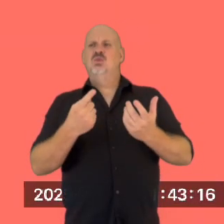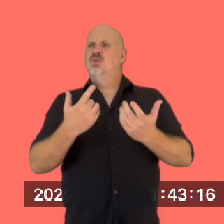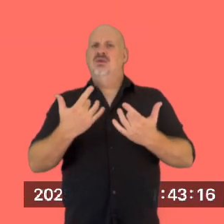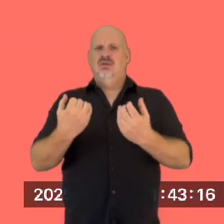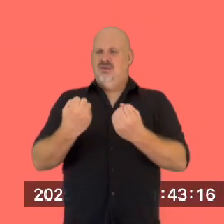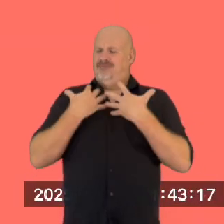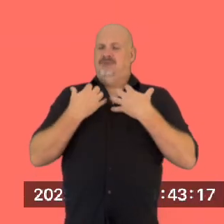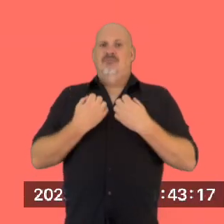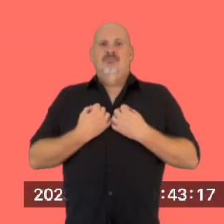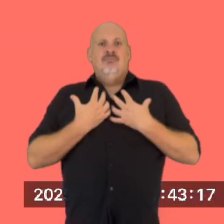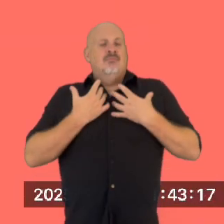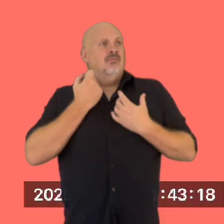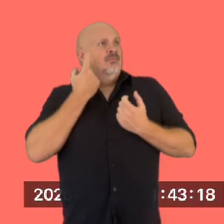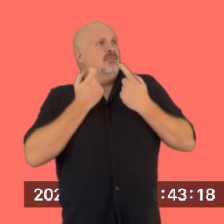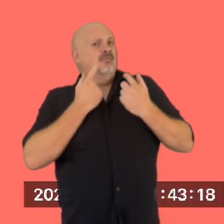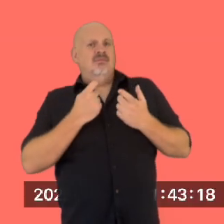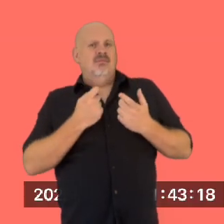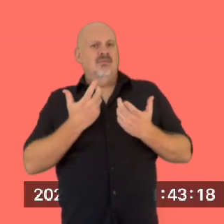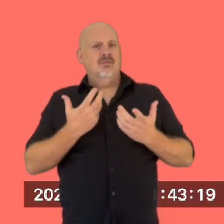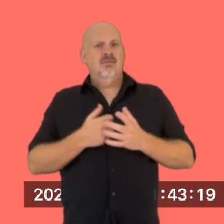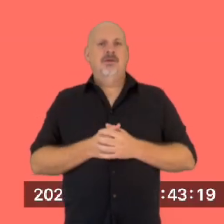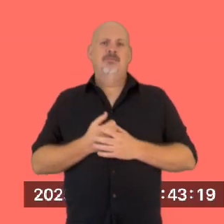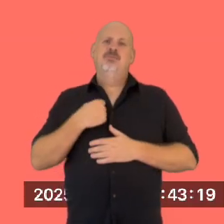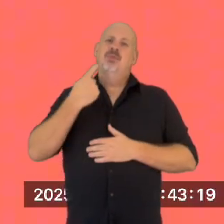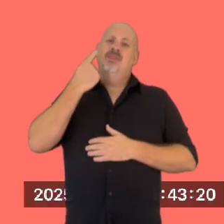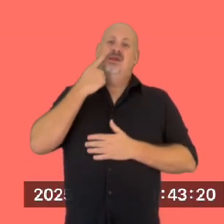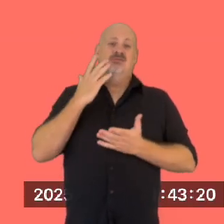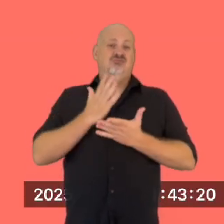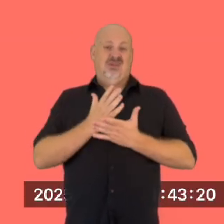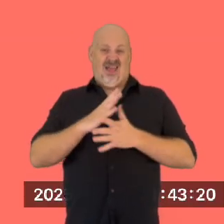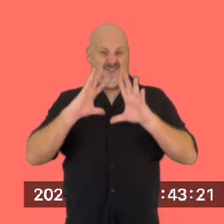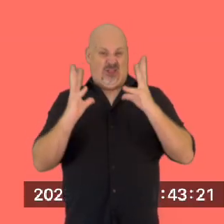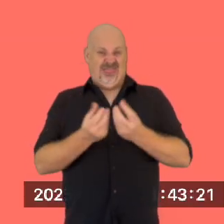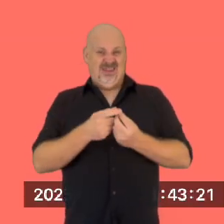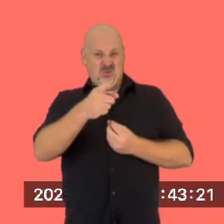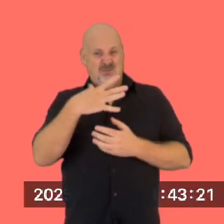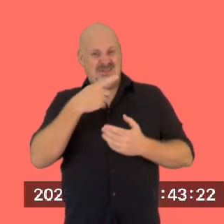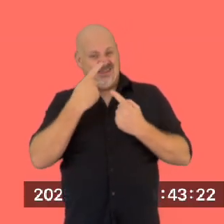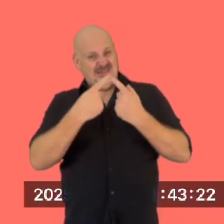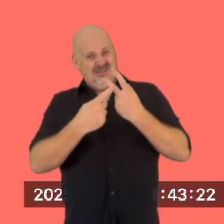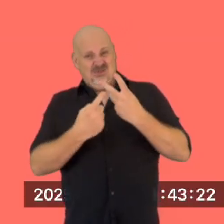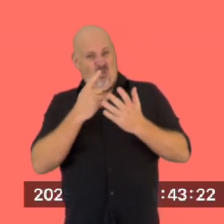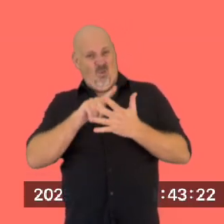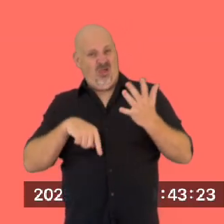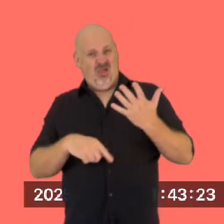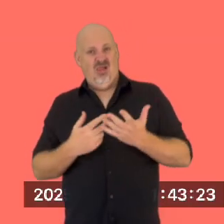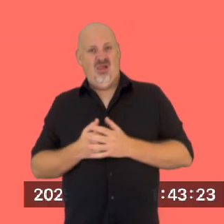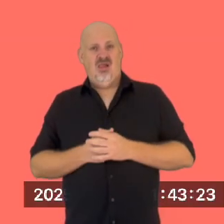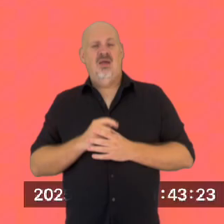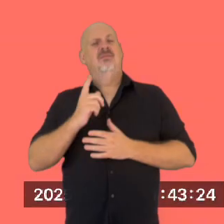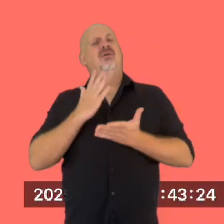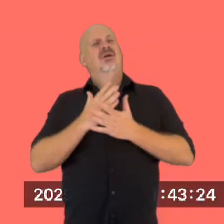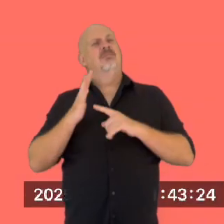are the things that feed the inspirations for you? I think ultimately it's everything that you've just